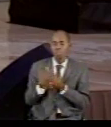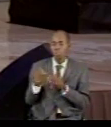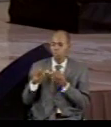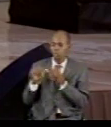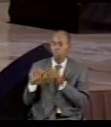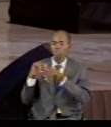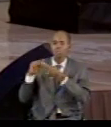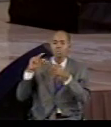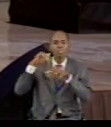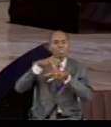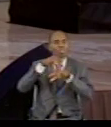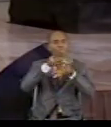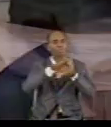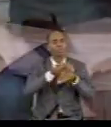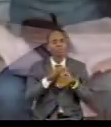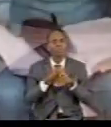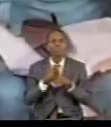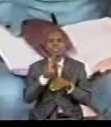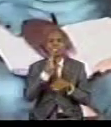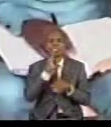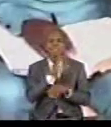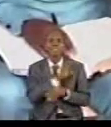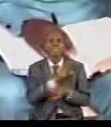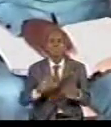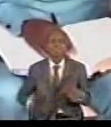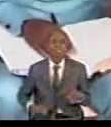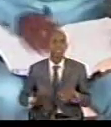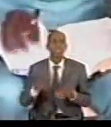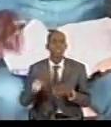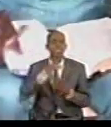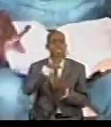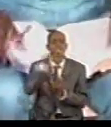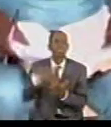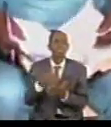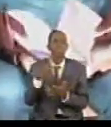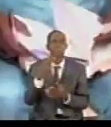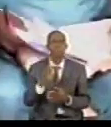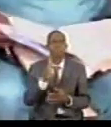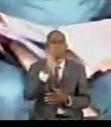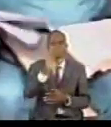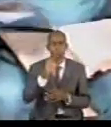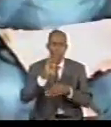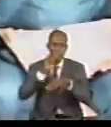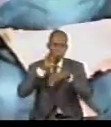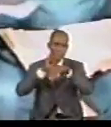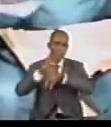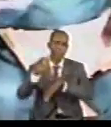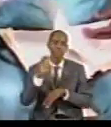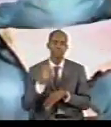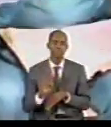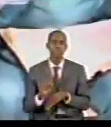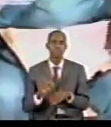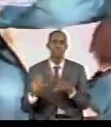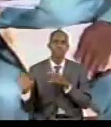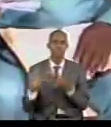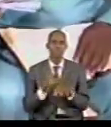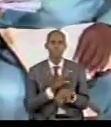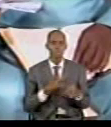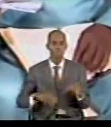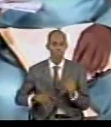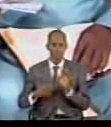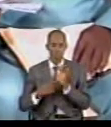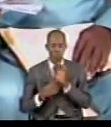Is Christ the center of those messages? Does it demonstrate, reveal